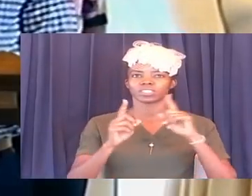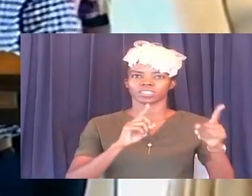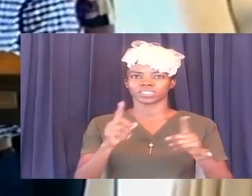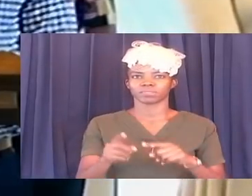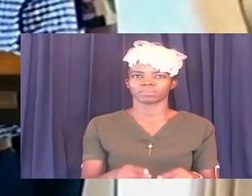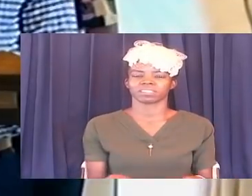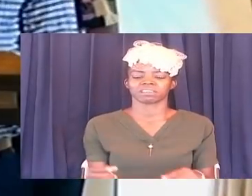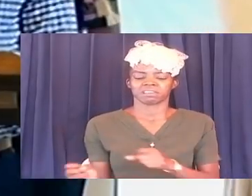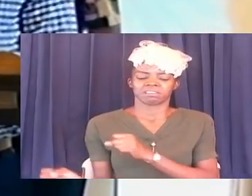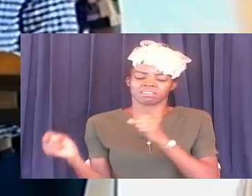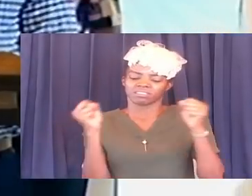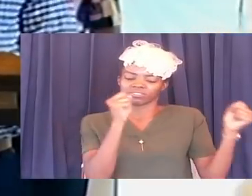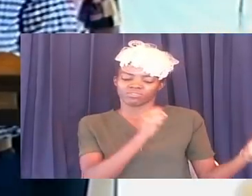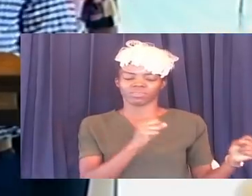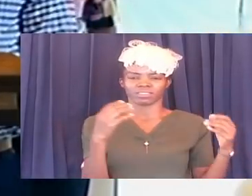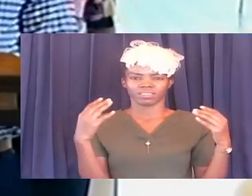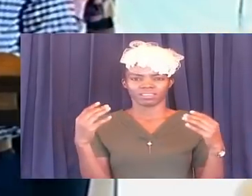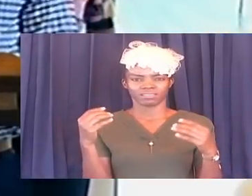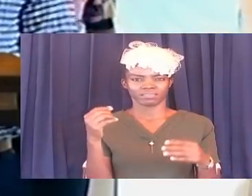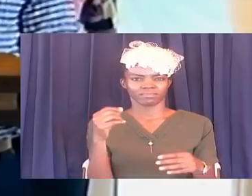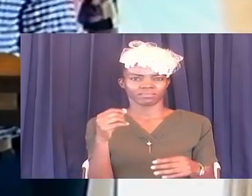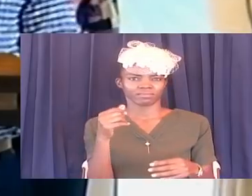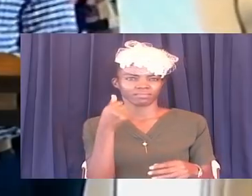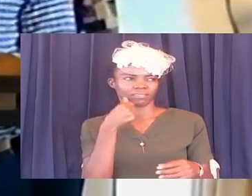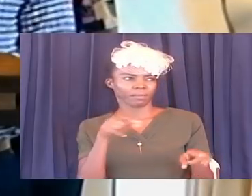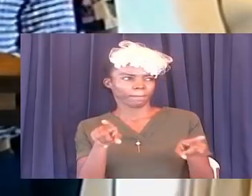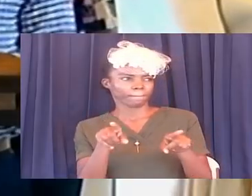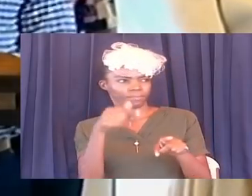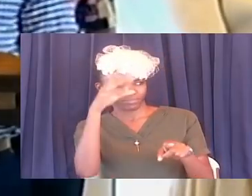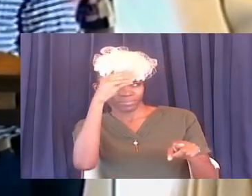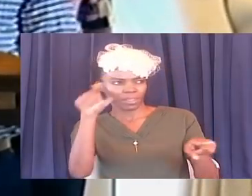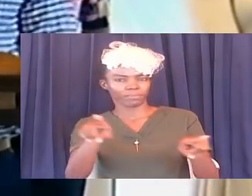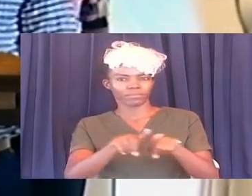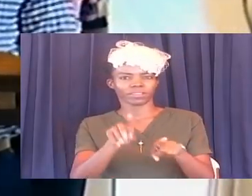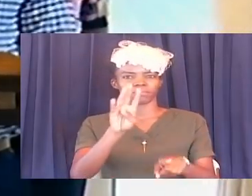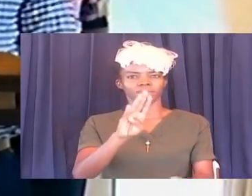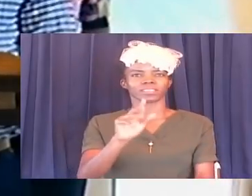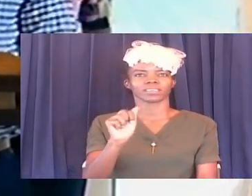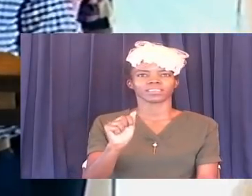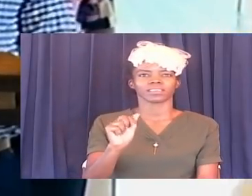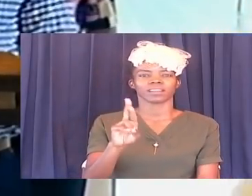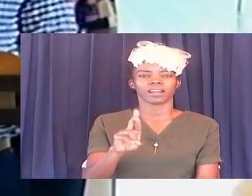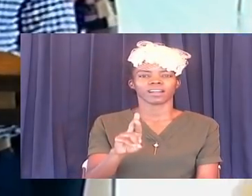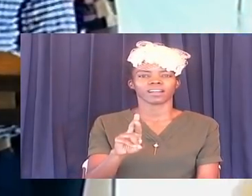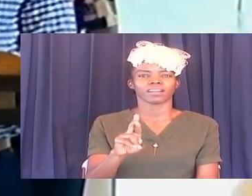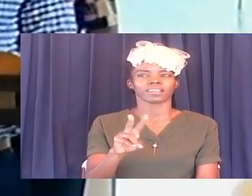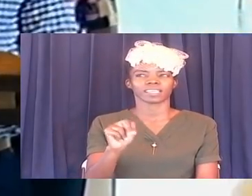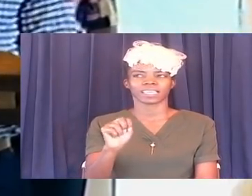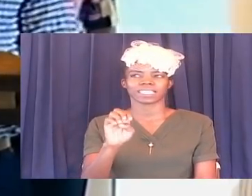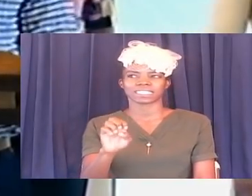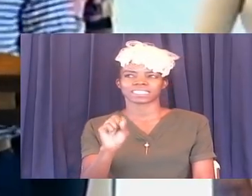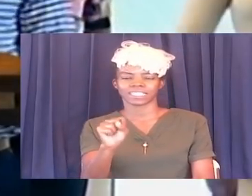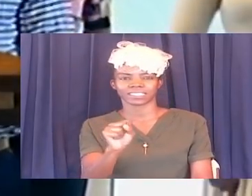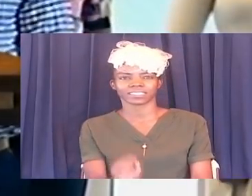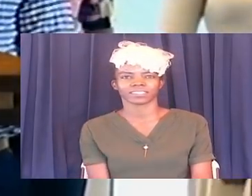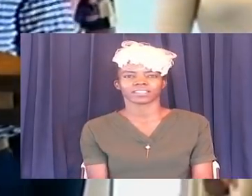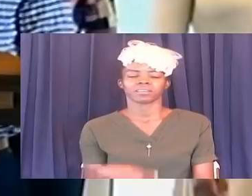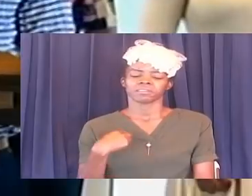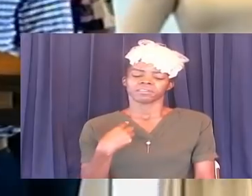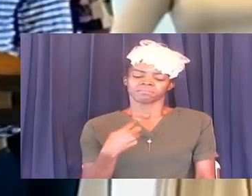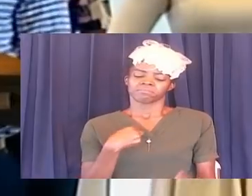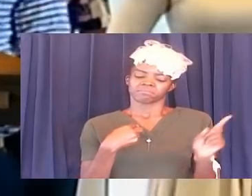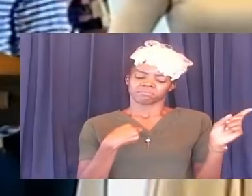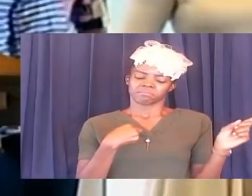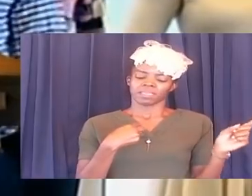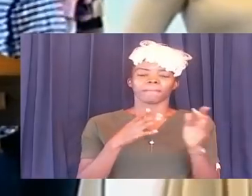whit, and to use him to accomplish your will today. We pray, God, that as these words go